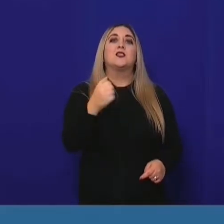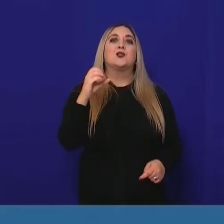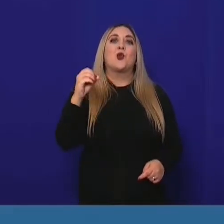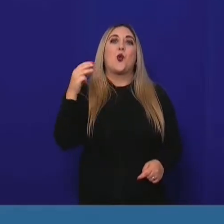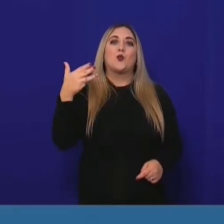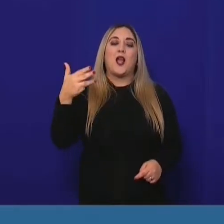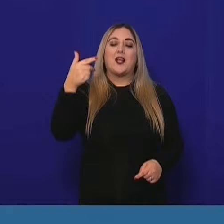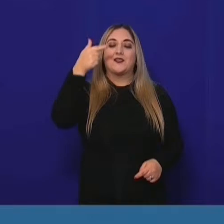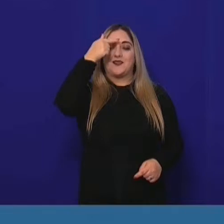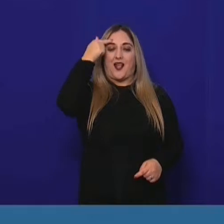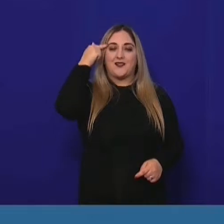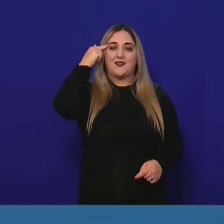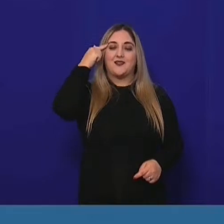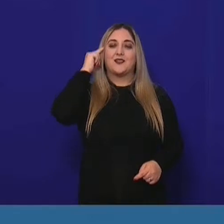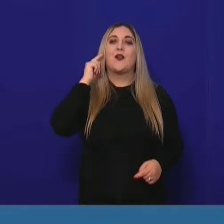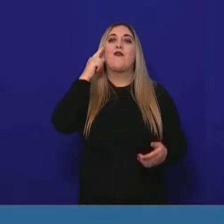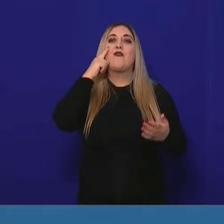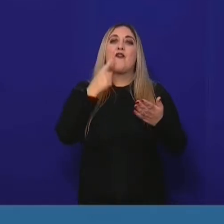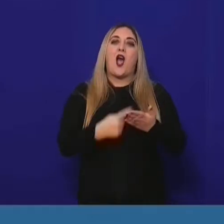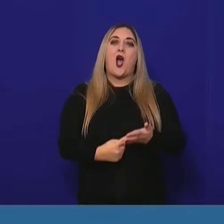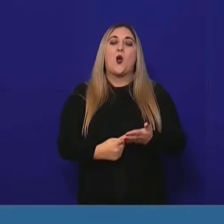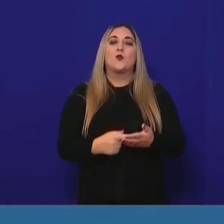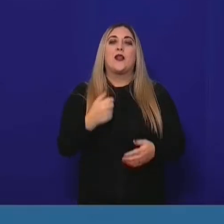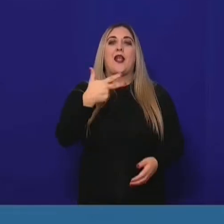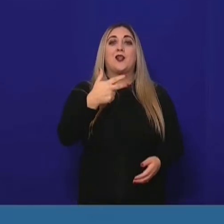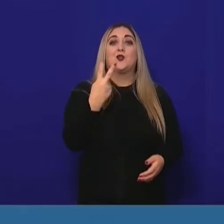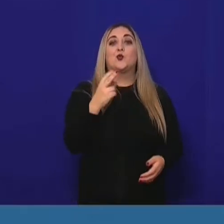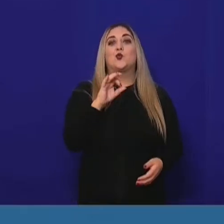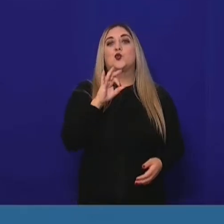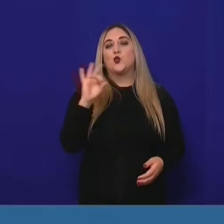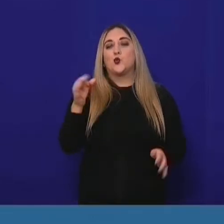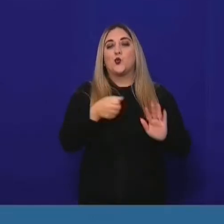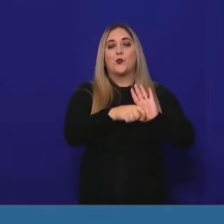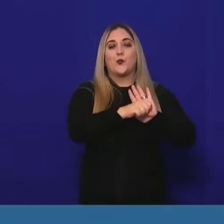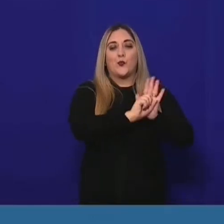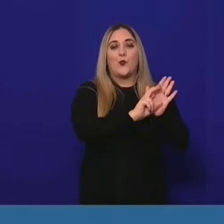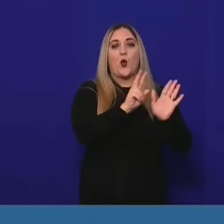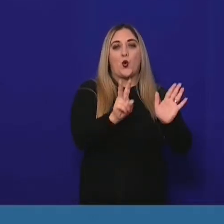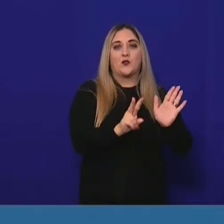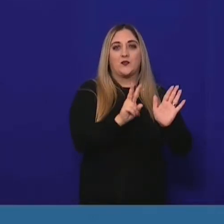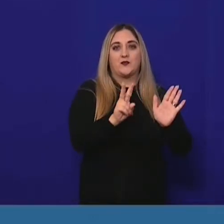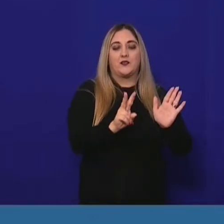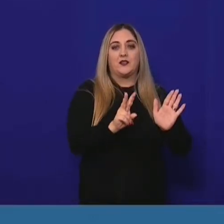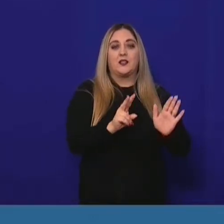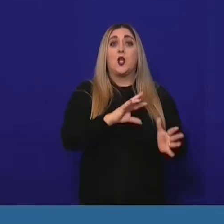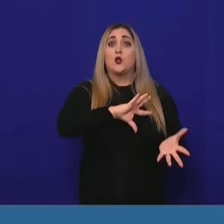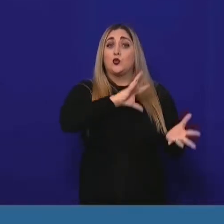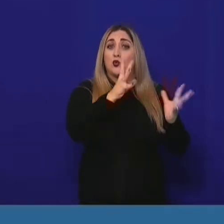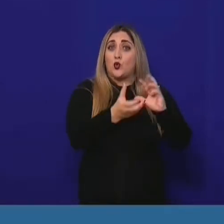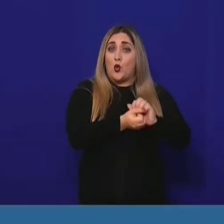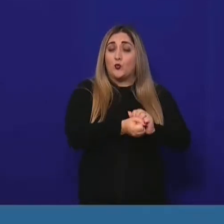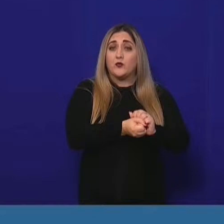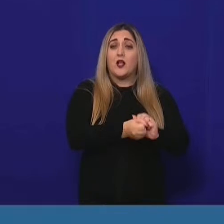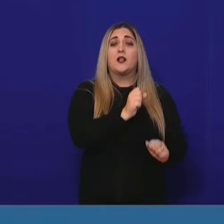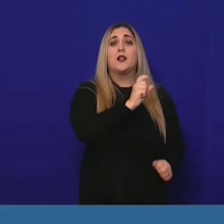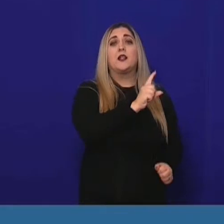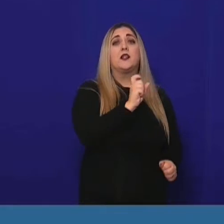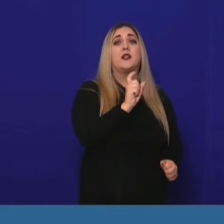2,609 tests and we found 82 new positive cases, so the total number of active cases is